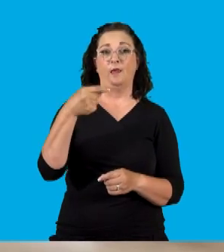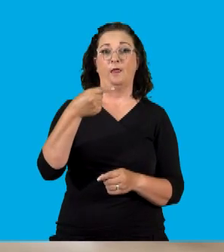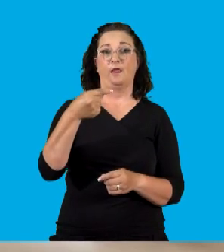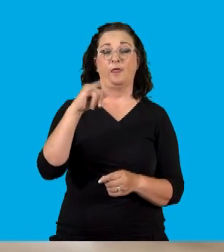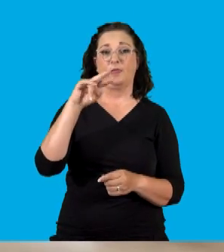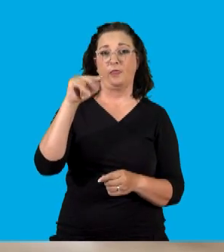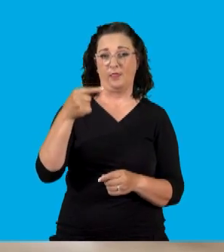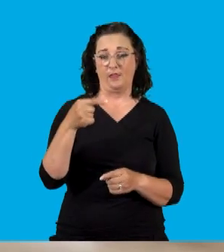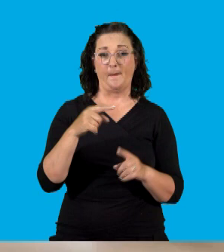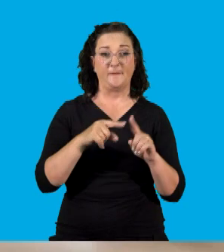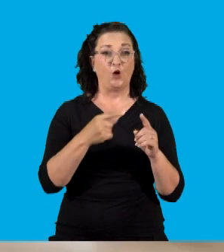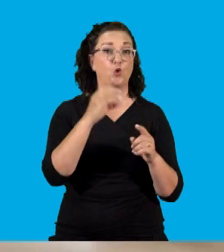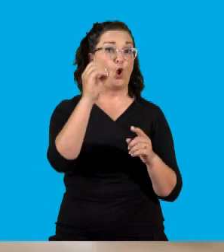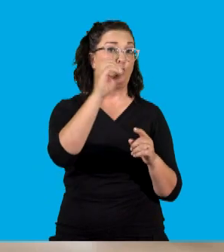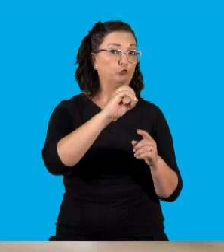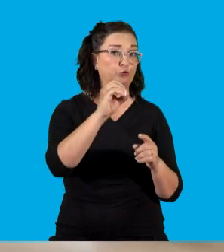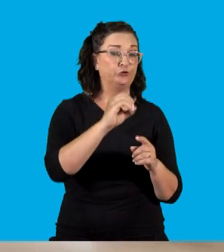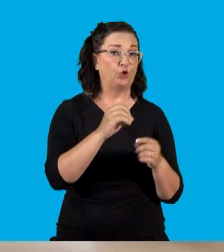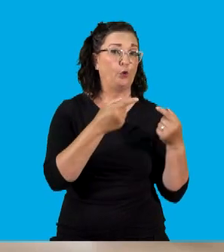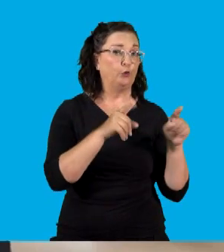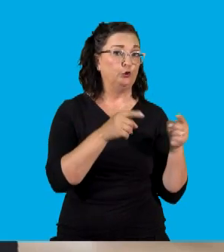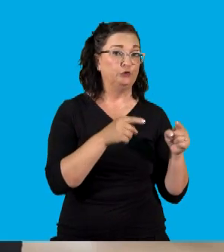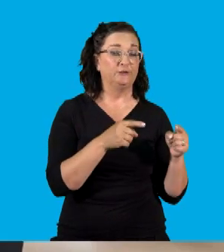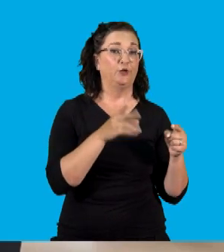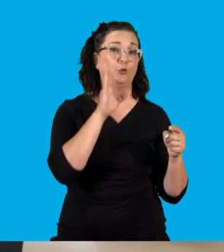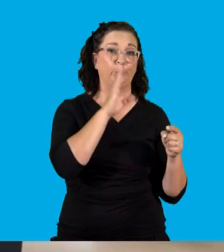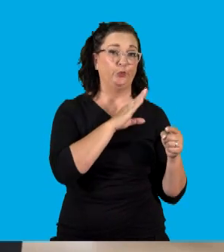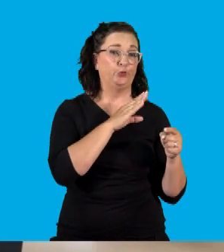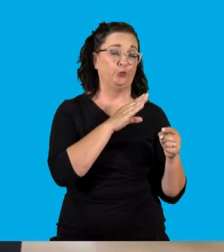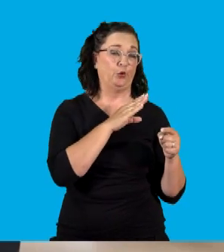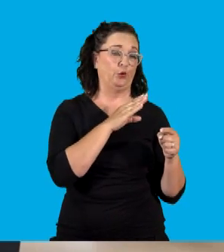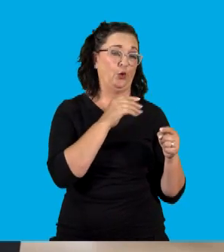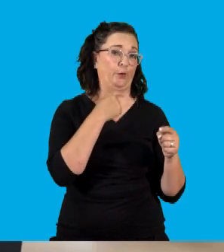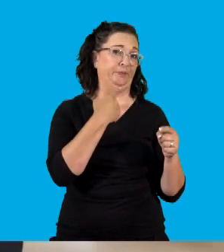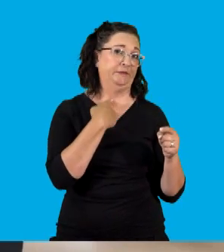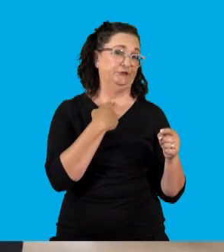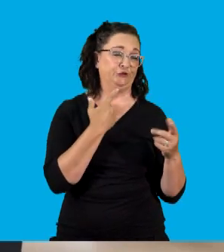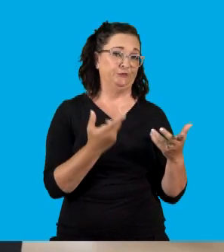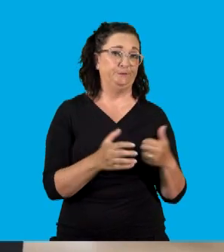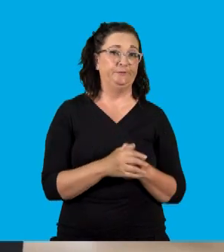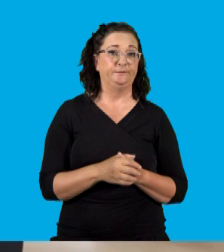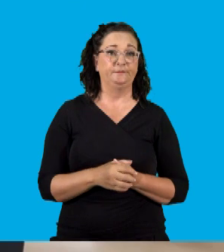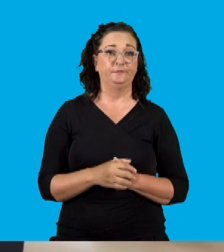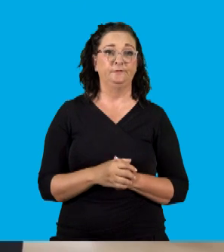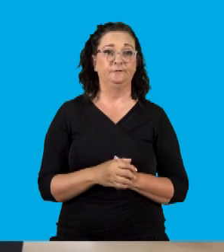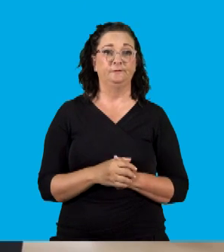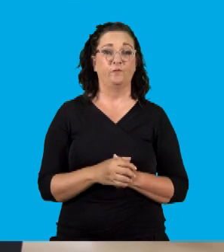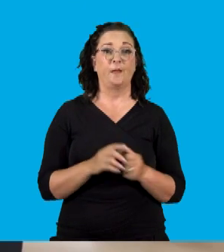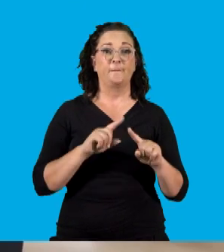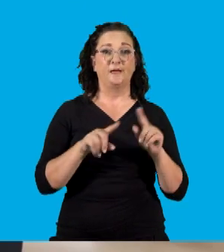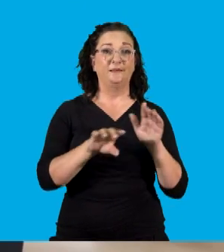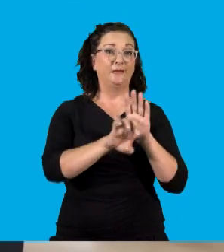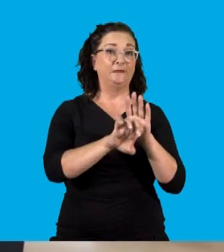the original author of that particular music or DVD or movie. The example